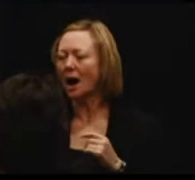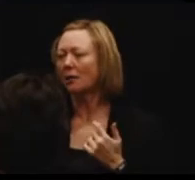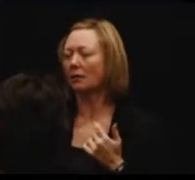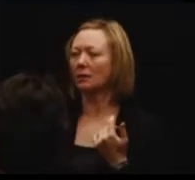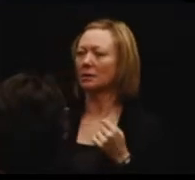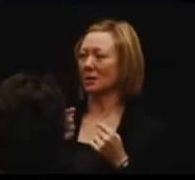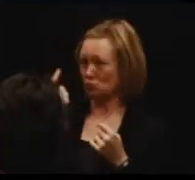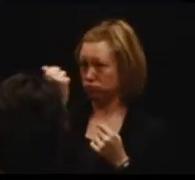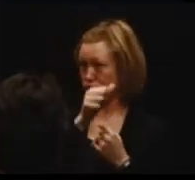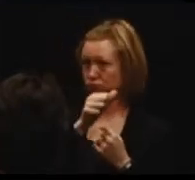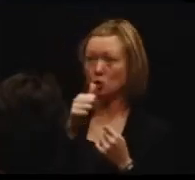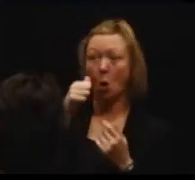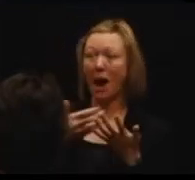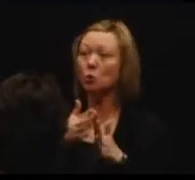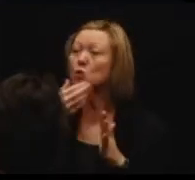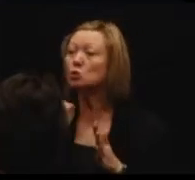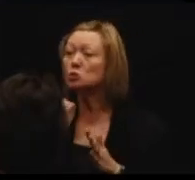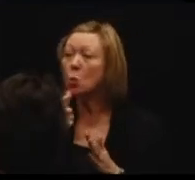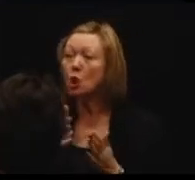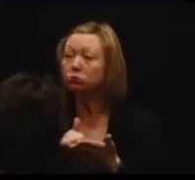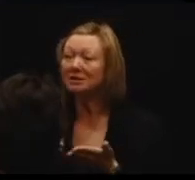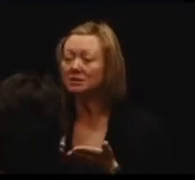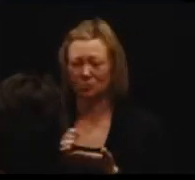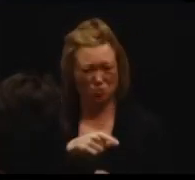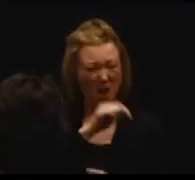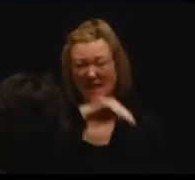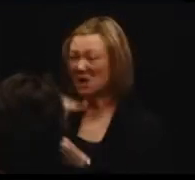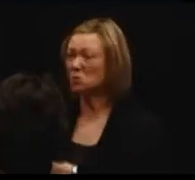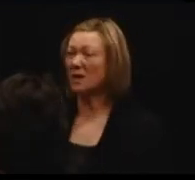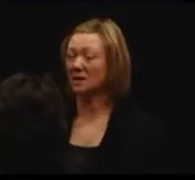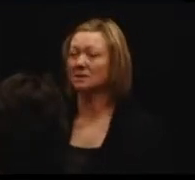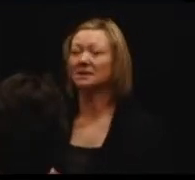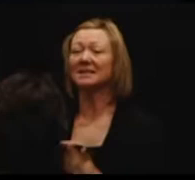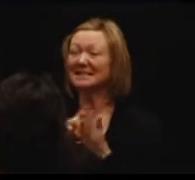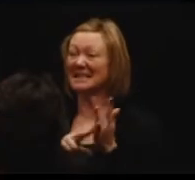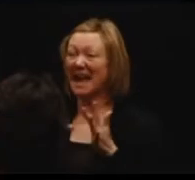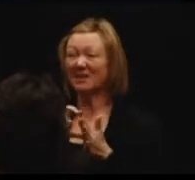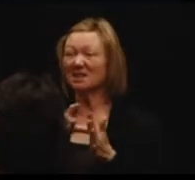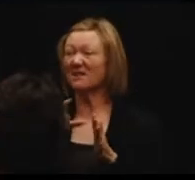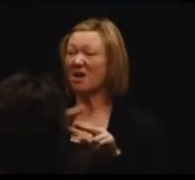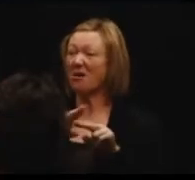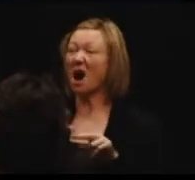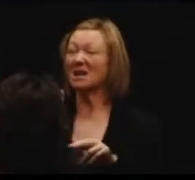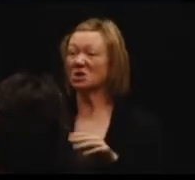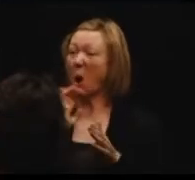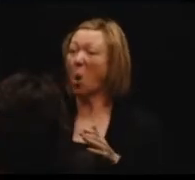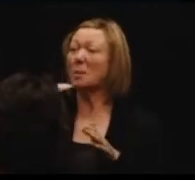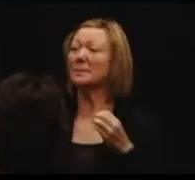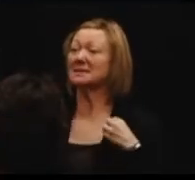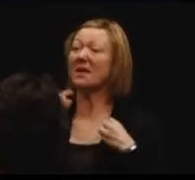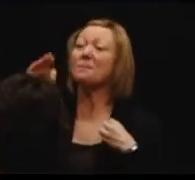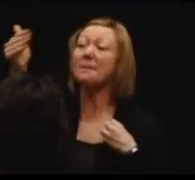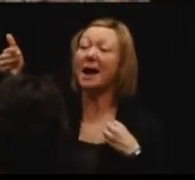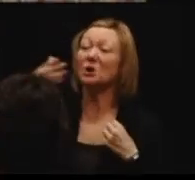then crikey, you can actually get into it with no startup costs. David Farrar down the back still runs this whole business on WordPress. And I think there's a lack of